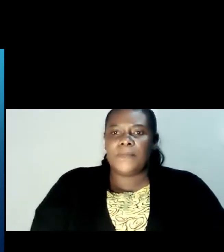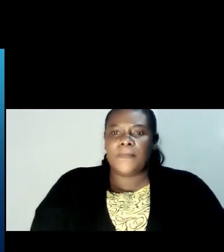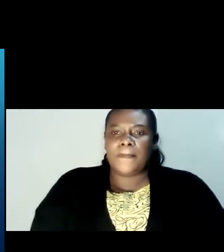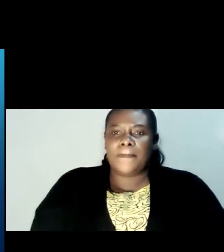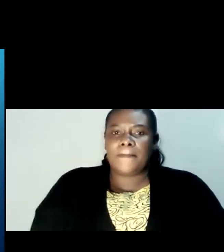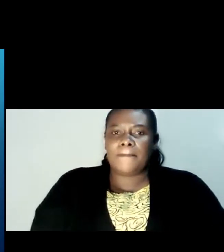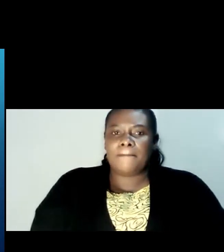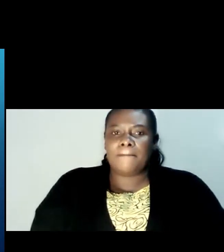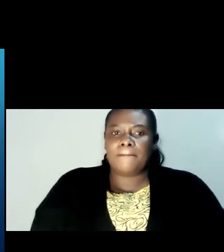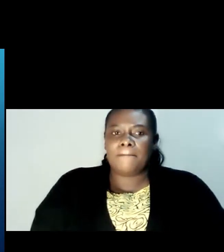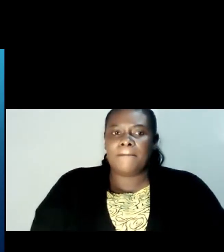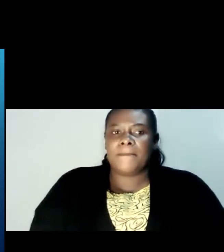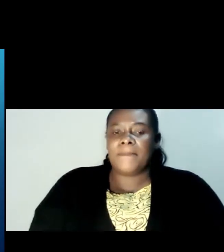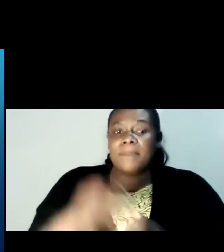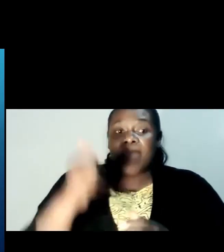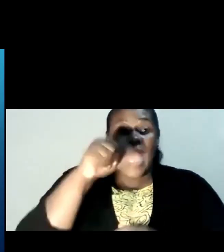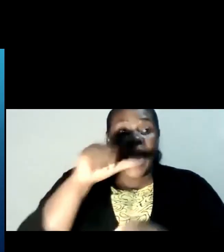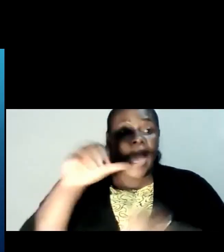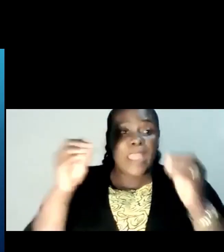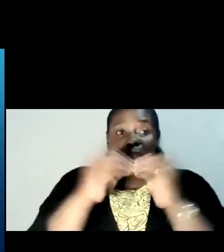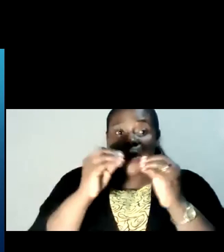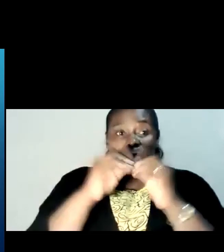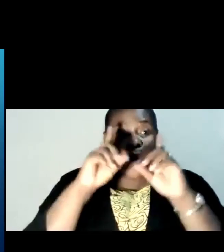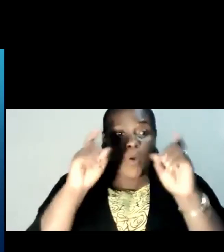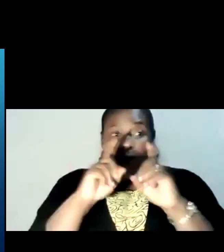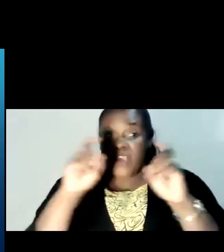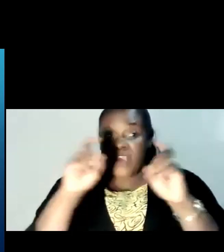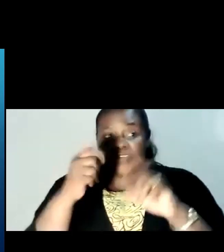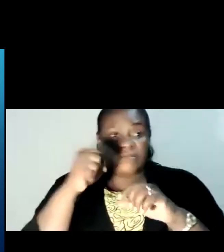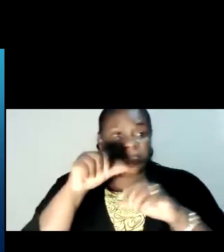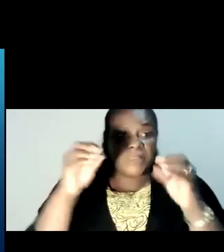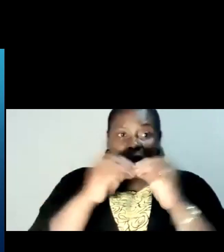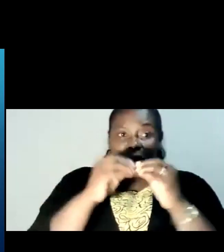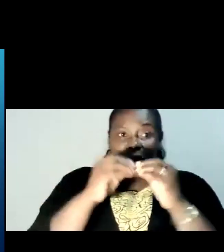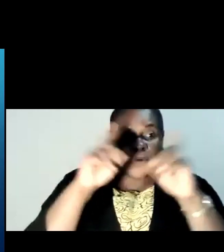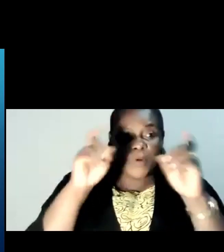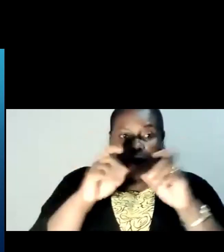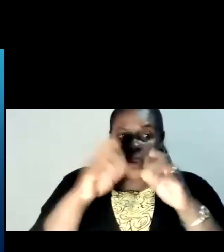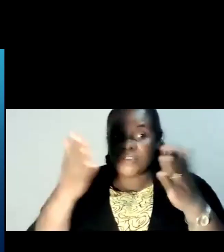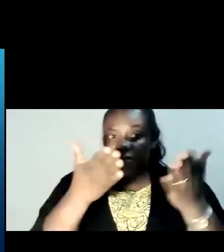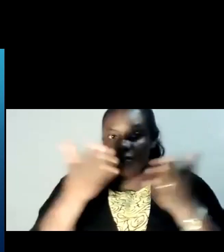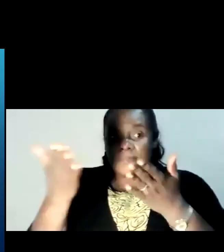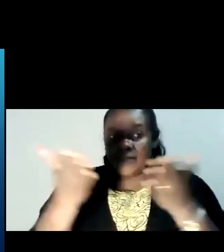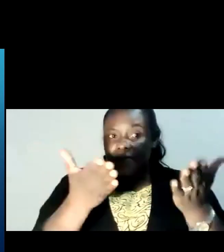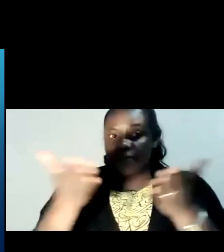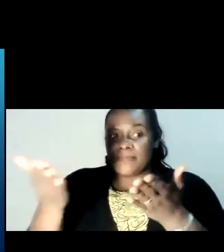Is there any more questions from the audience before we close off or wrap up?